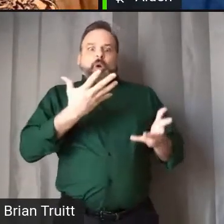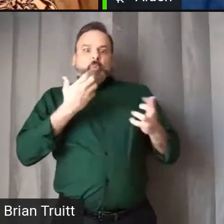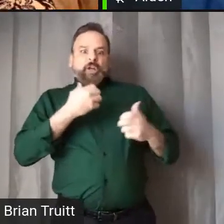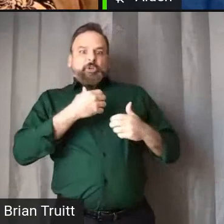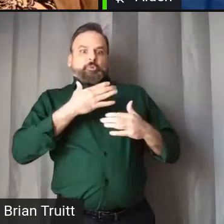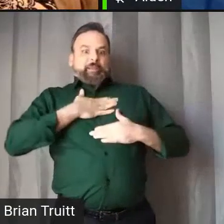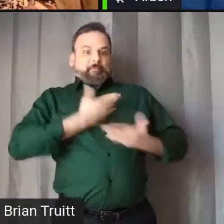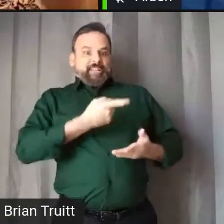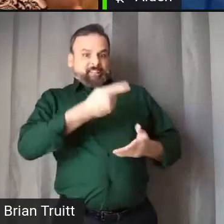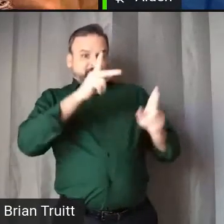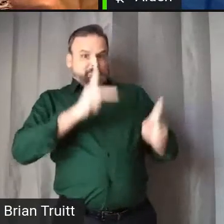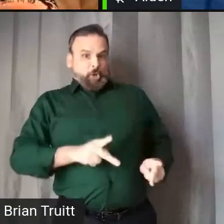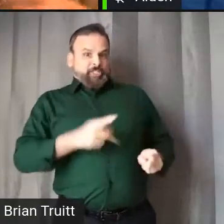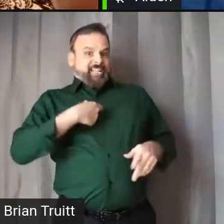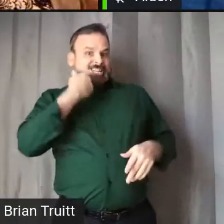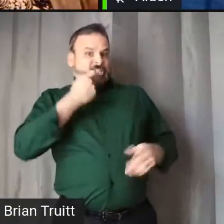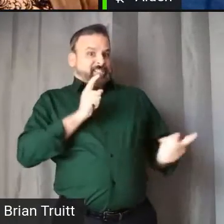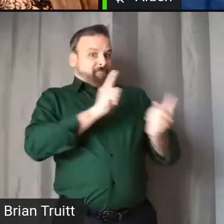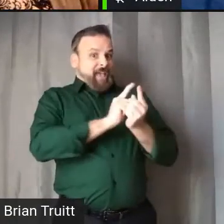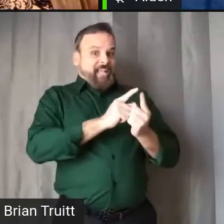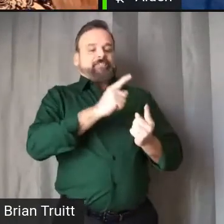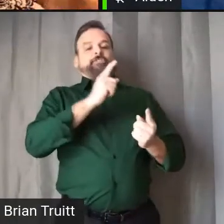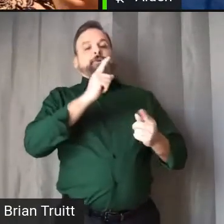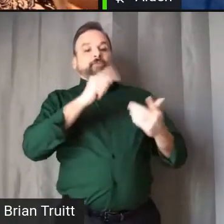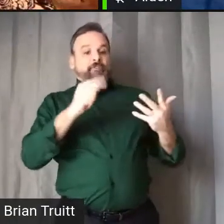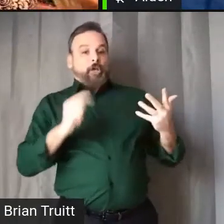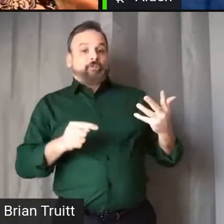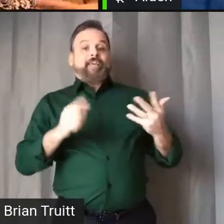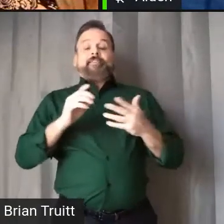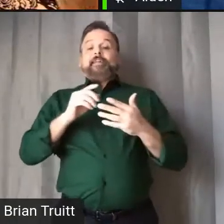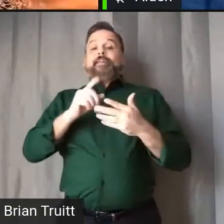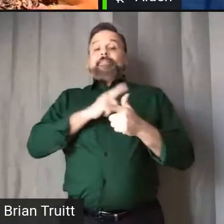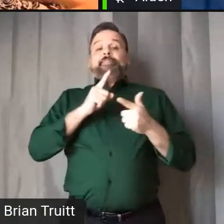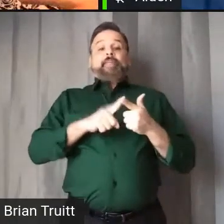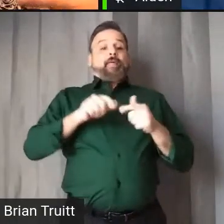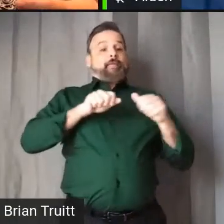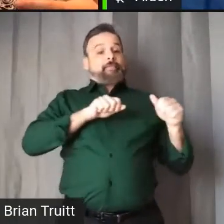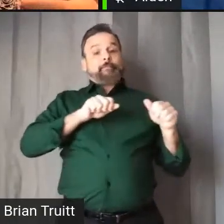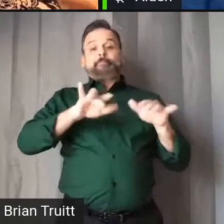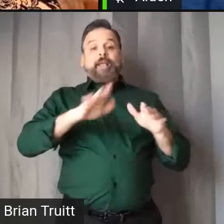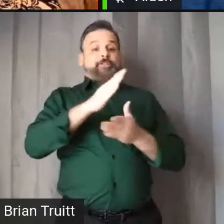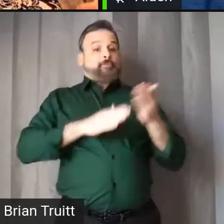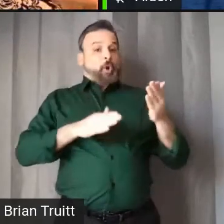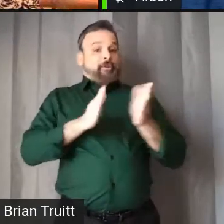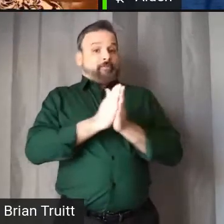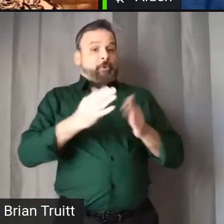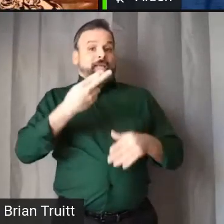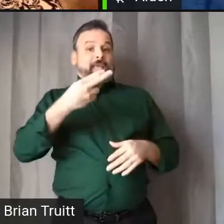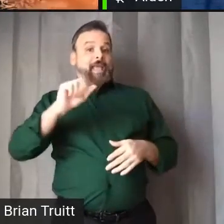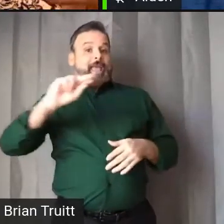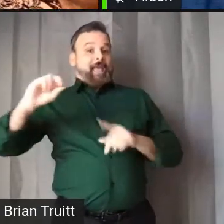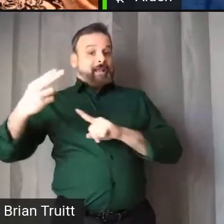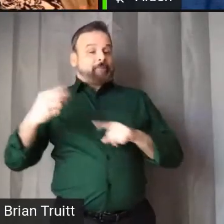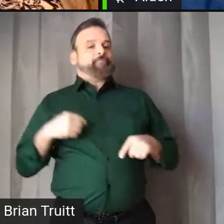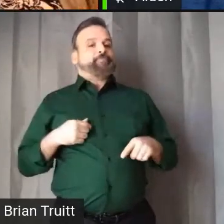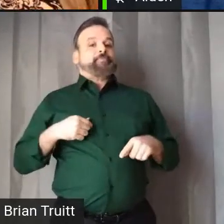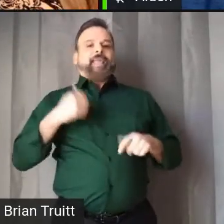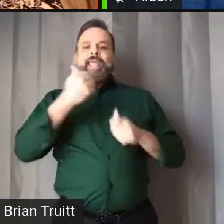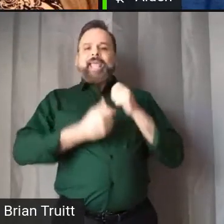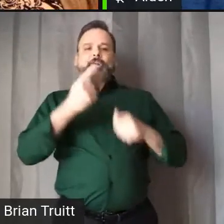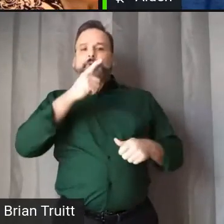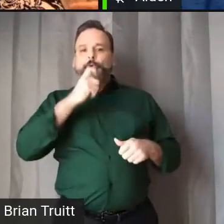not? So there's those little things. And then in the magic side of the book, you know, Hannah, for example, when anybody who's